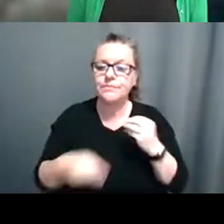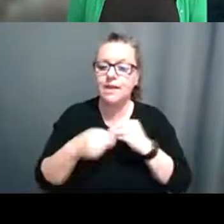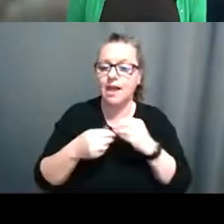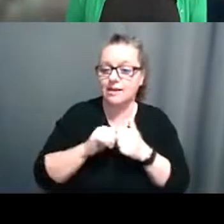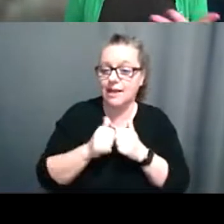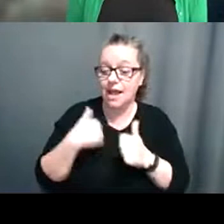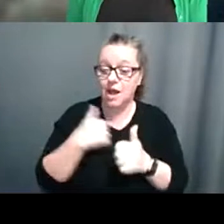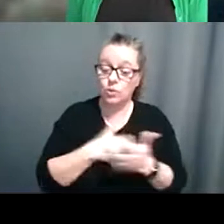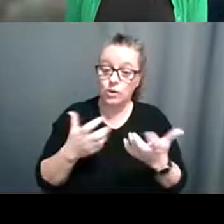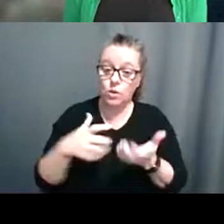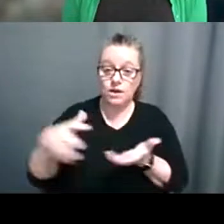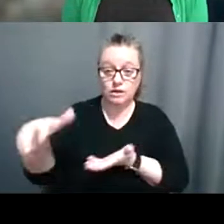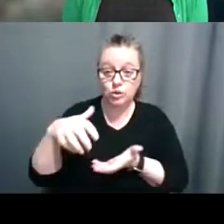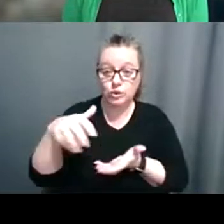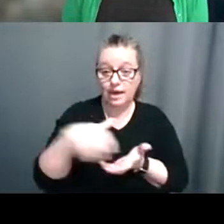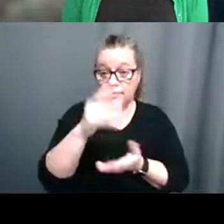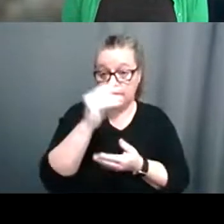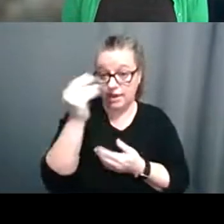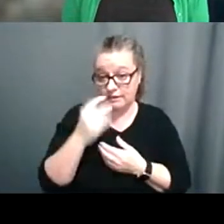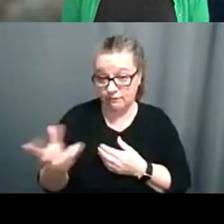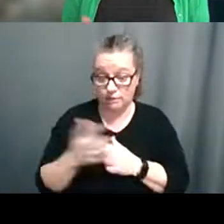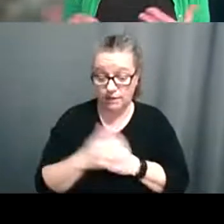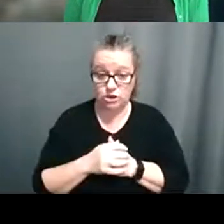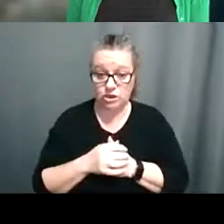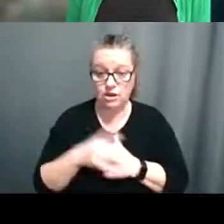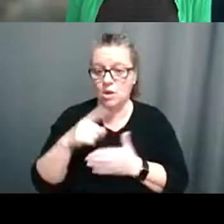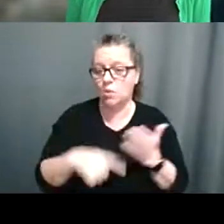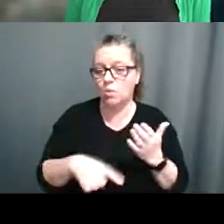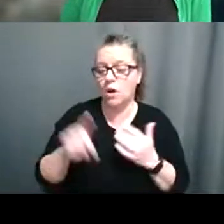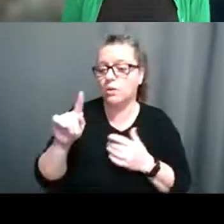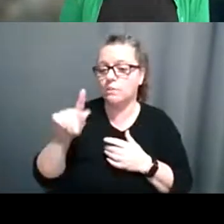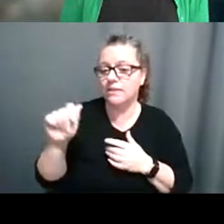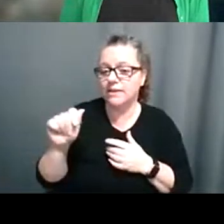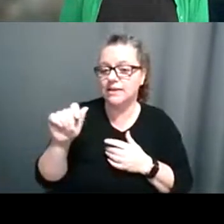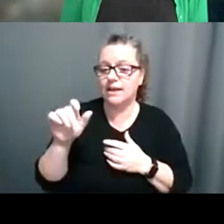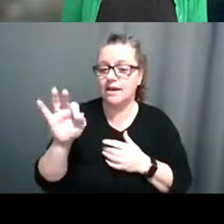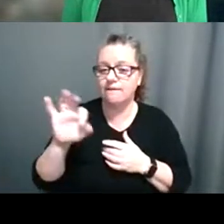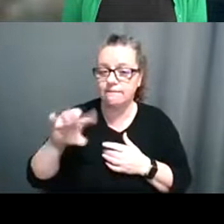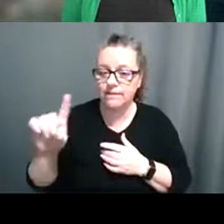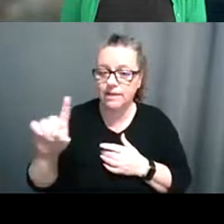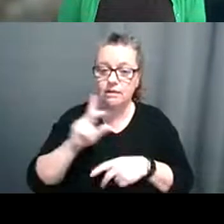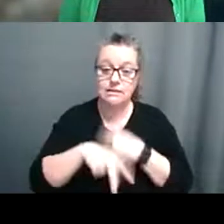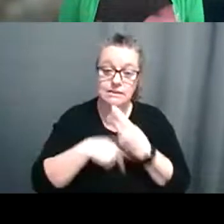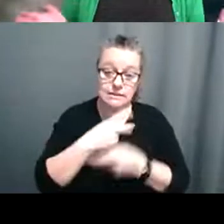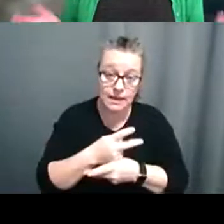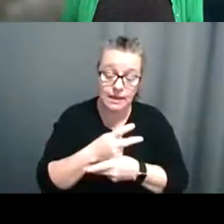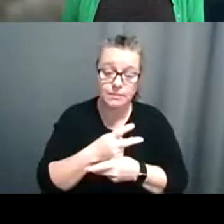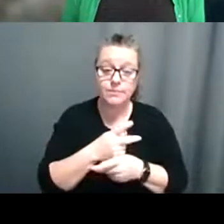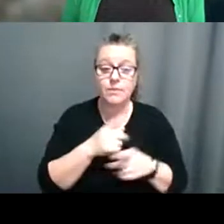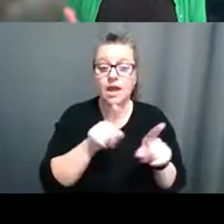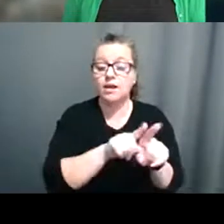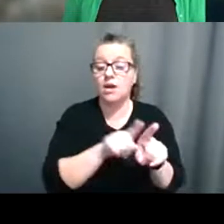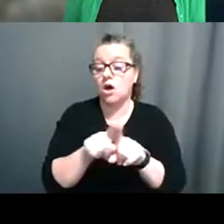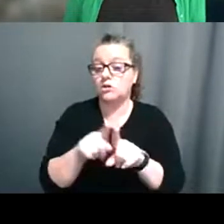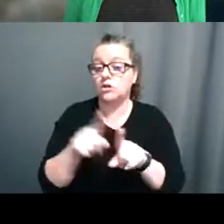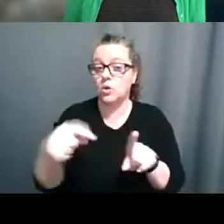wanted to go about gathering that information. What would be the data field type? And also indicated whether or not